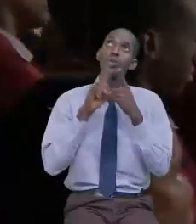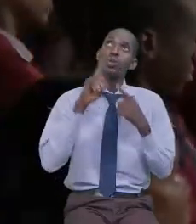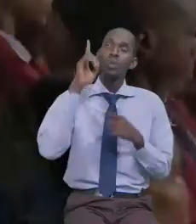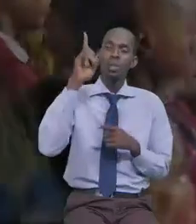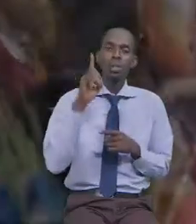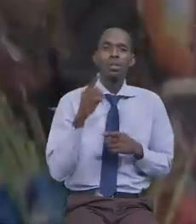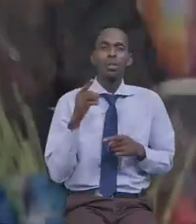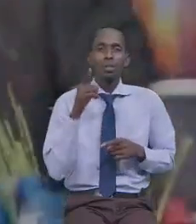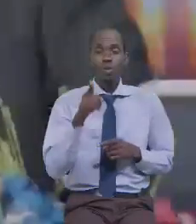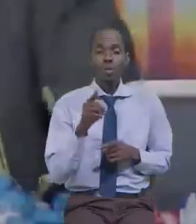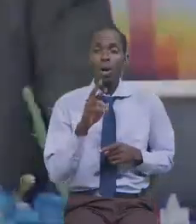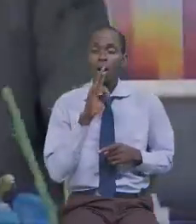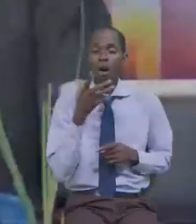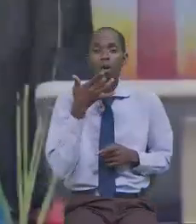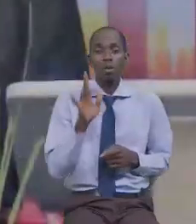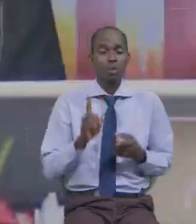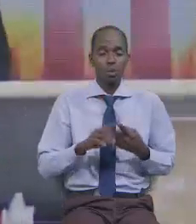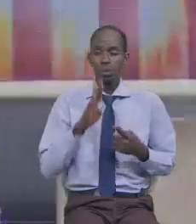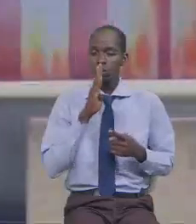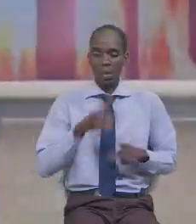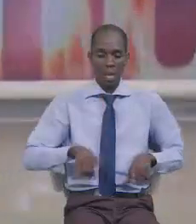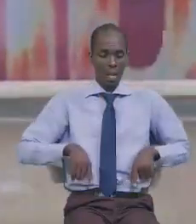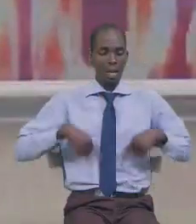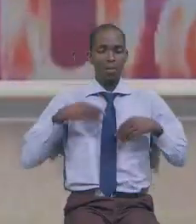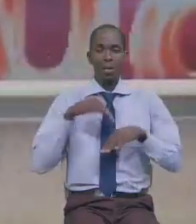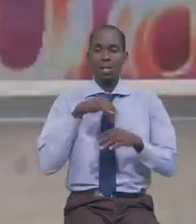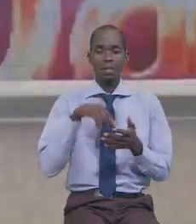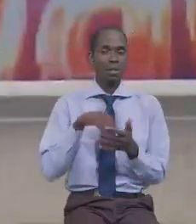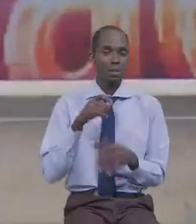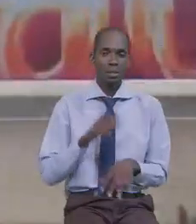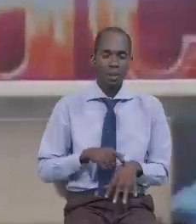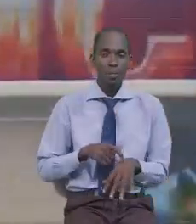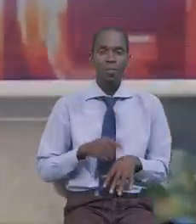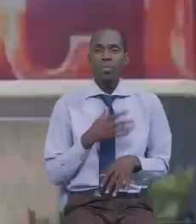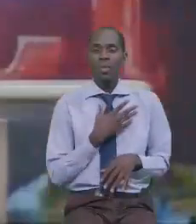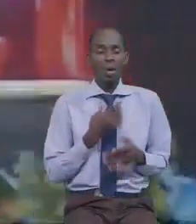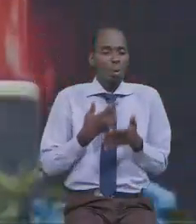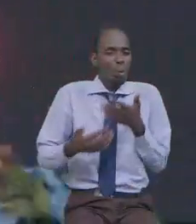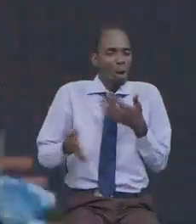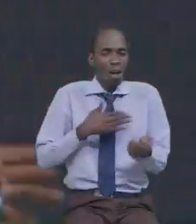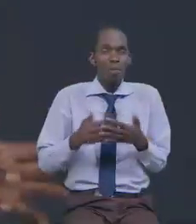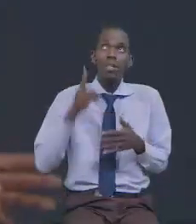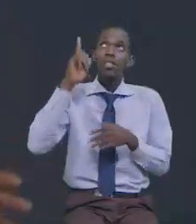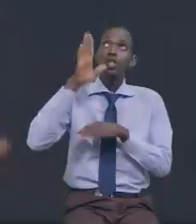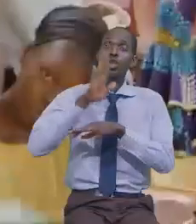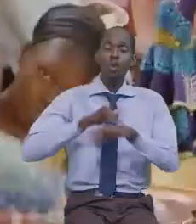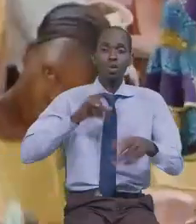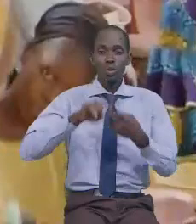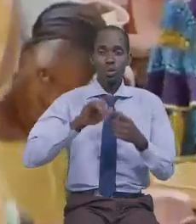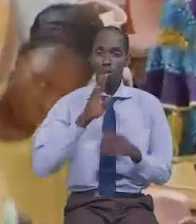a time like this. And whatever he has called you to be, he says, follow me,